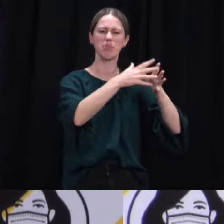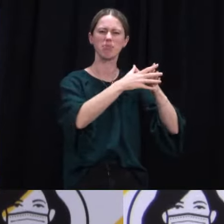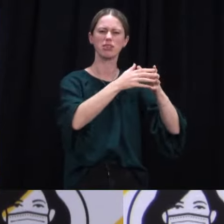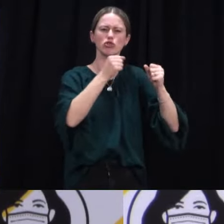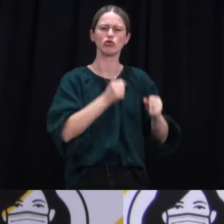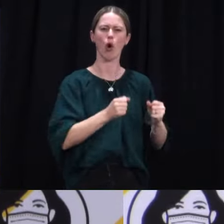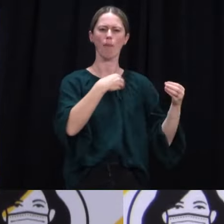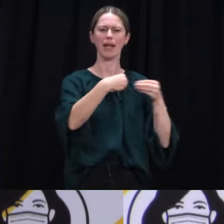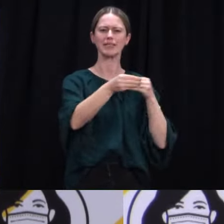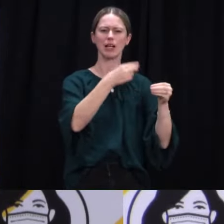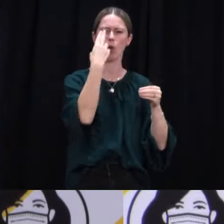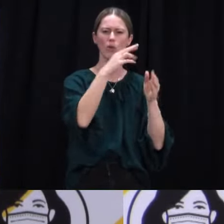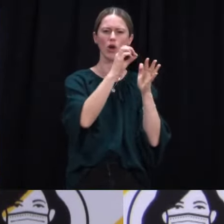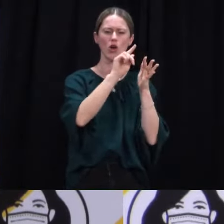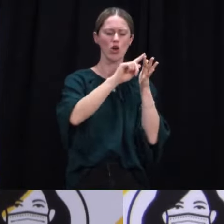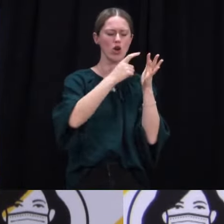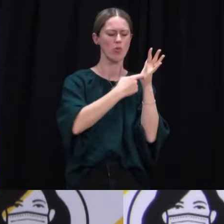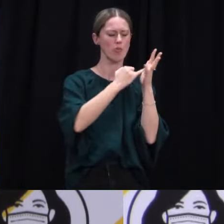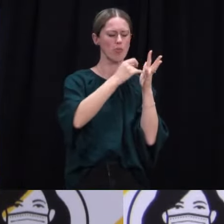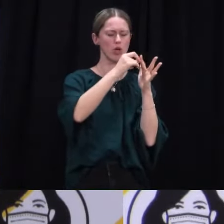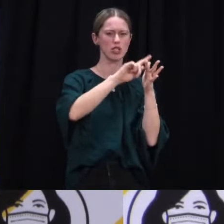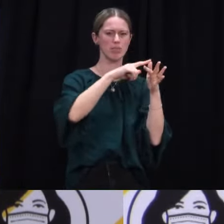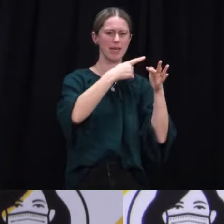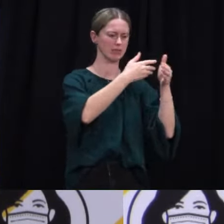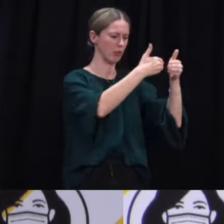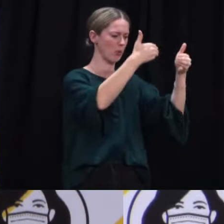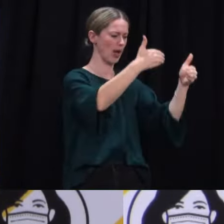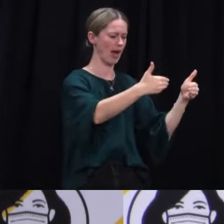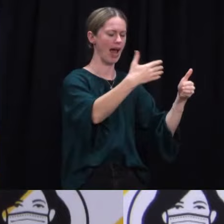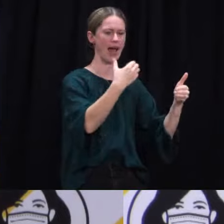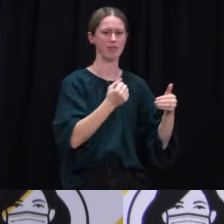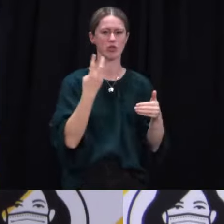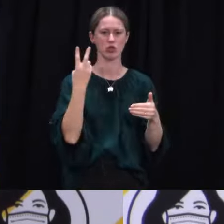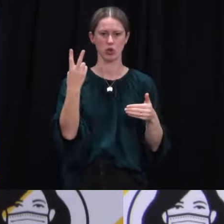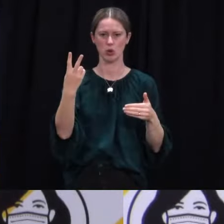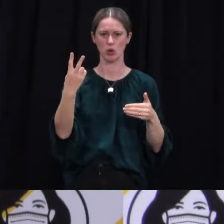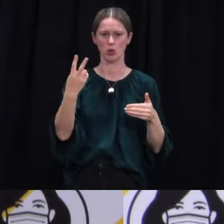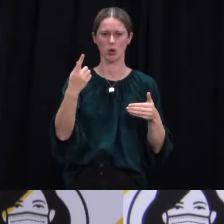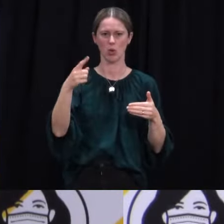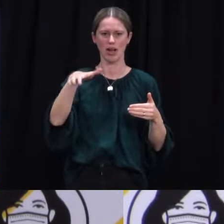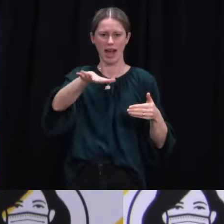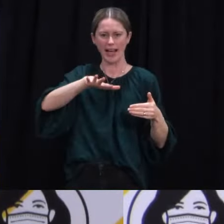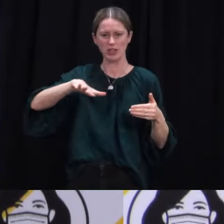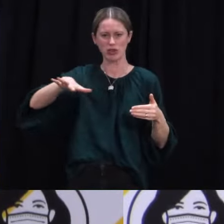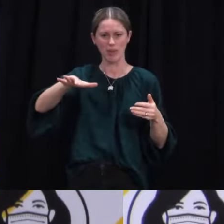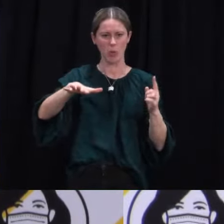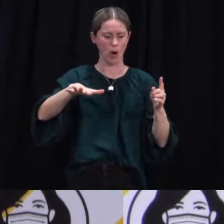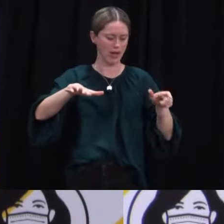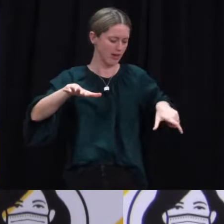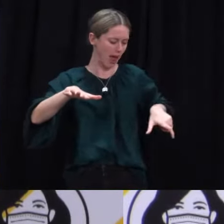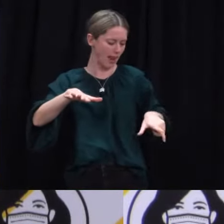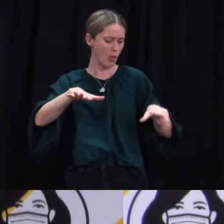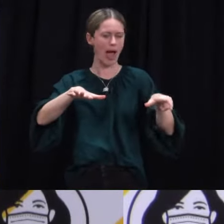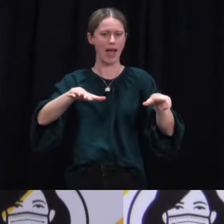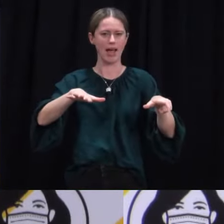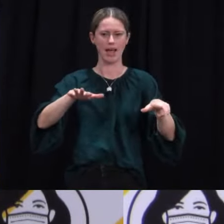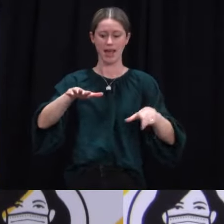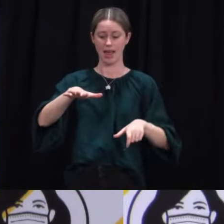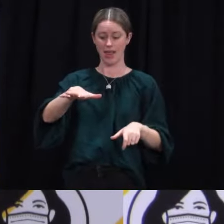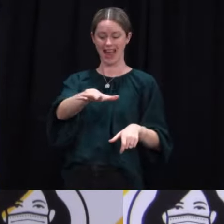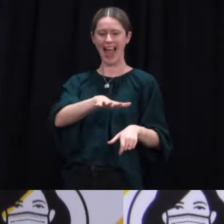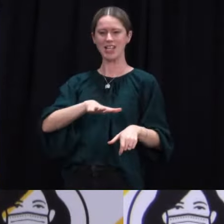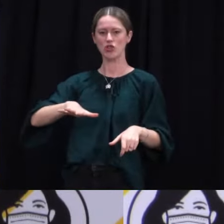that are in question here. One is through the atrium and the other is the alleyway down the side. In terms of the one through the atrium, there was a perspex